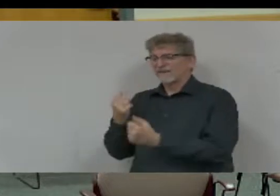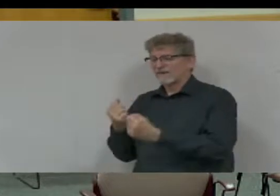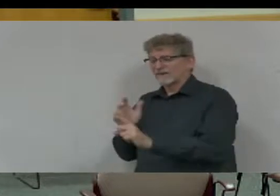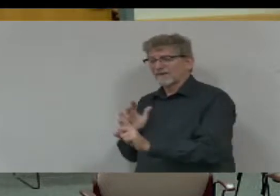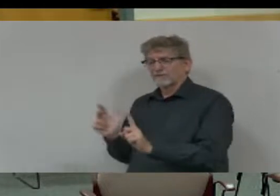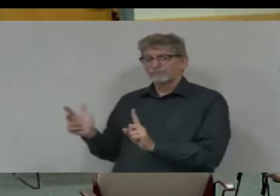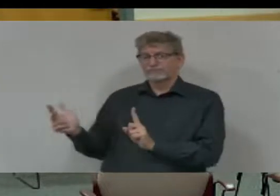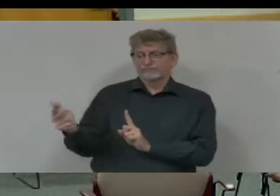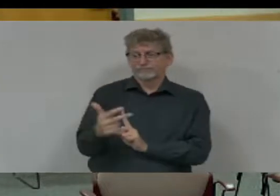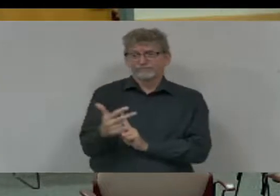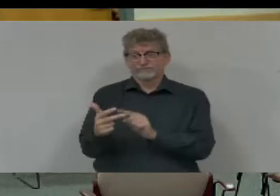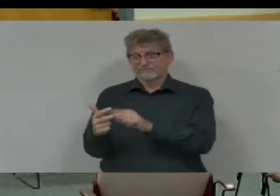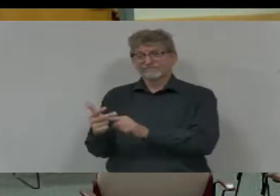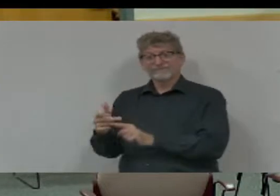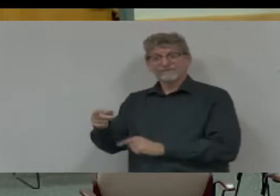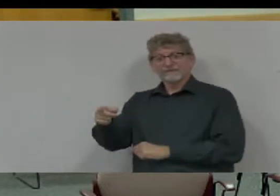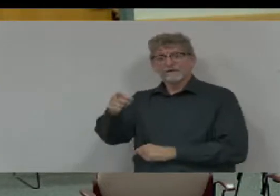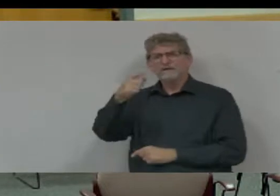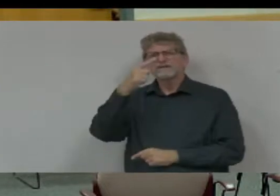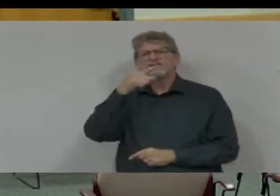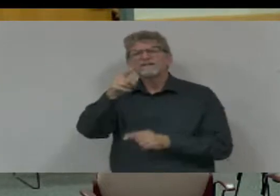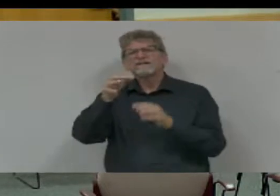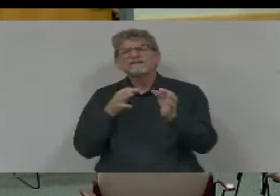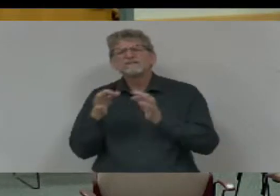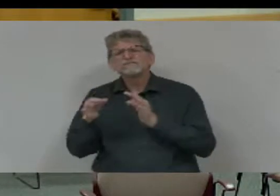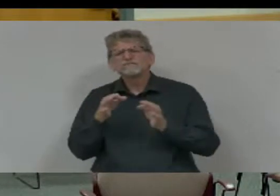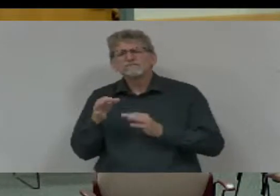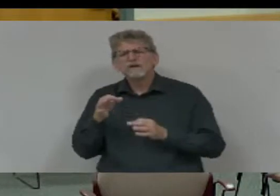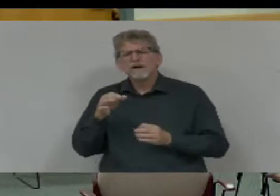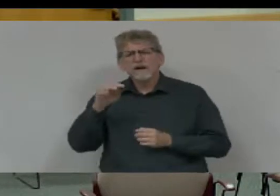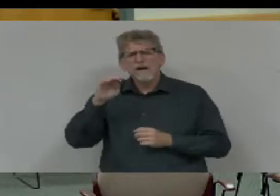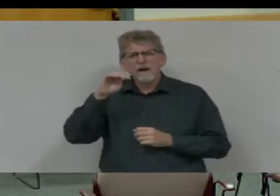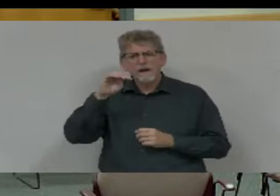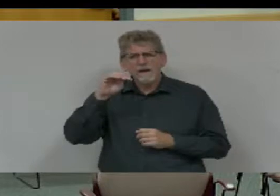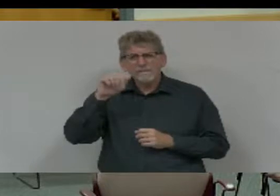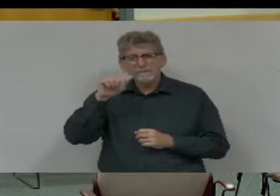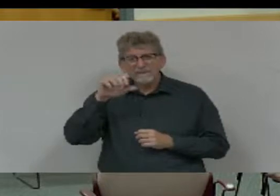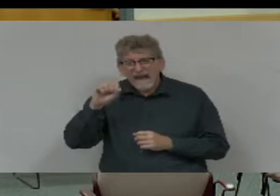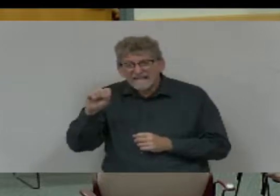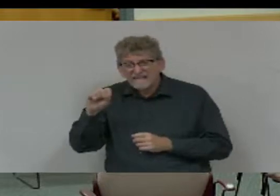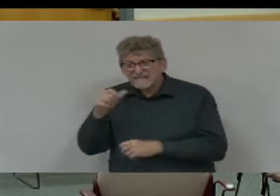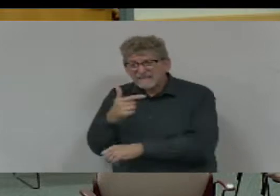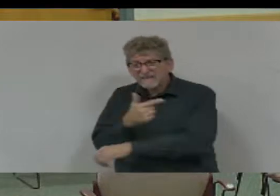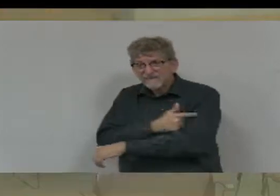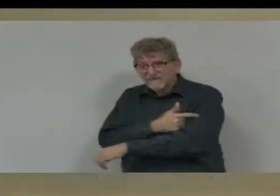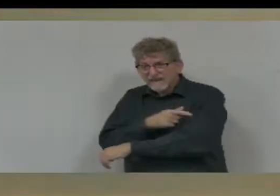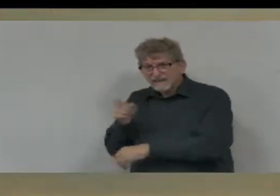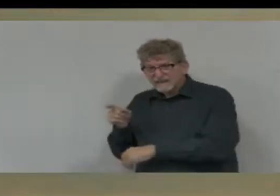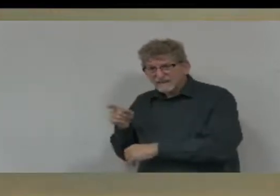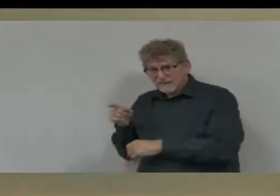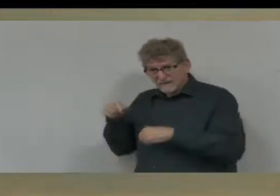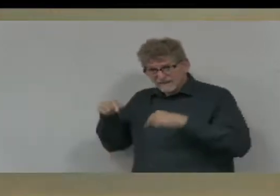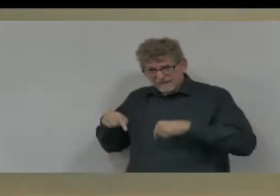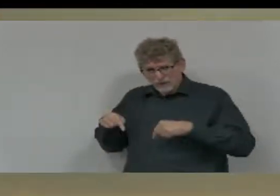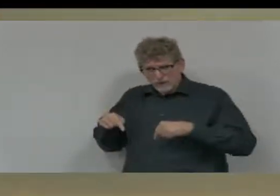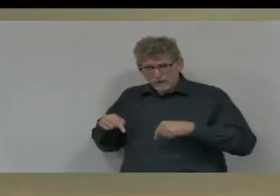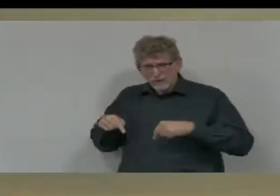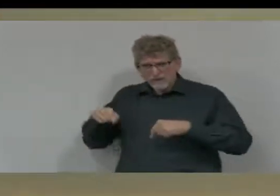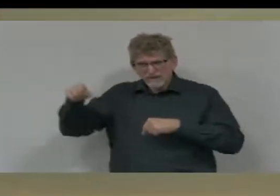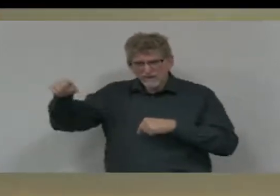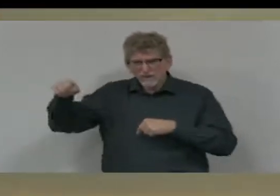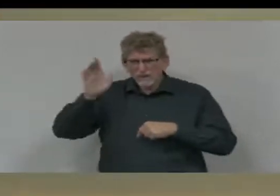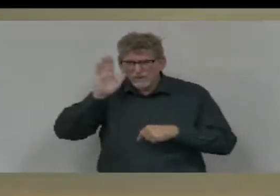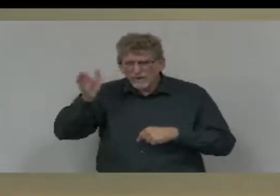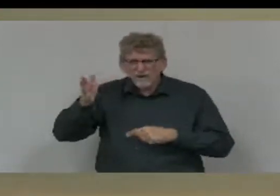state about a mass vaccination clinic coming here? We've kind of been left out. This region of the state has been left out so far. Sure. The State Department of